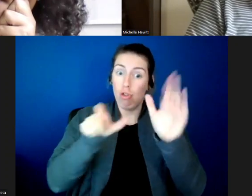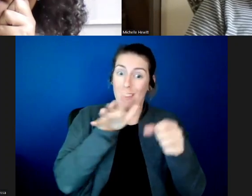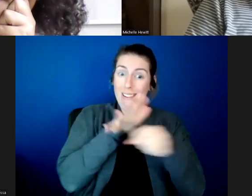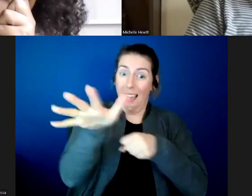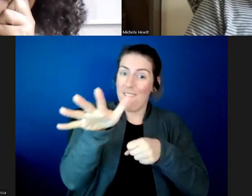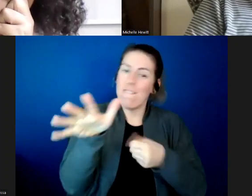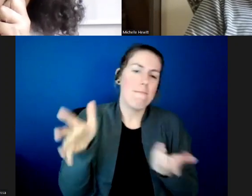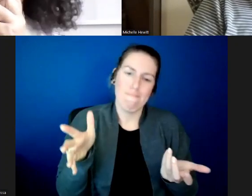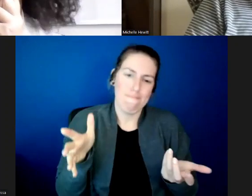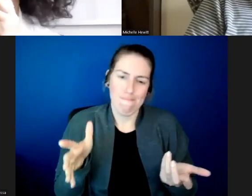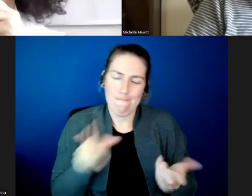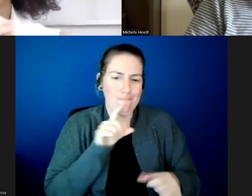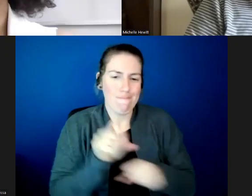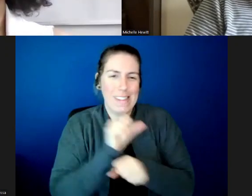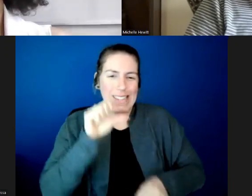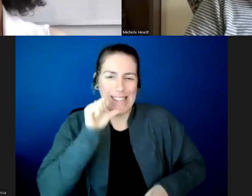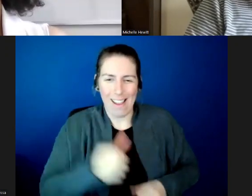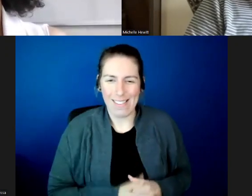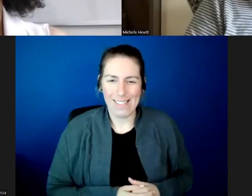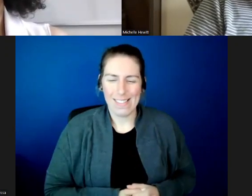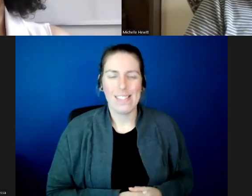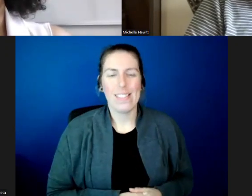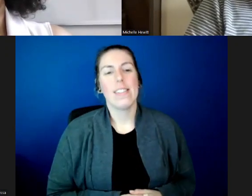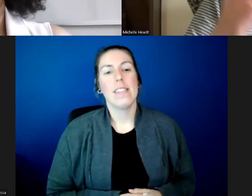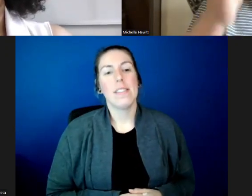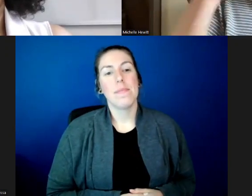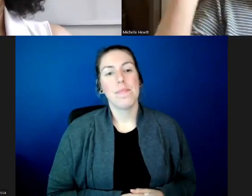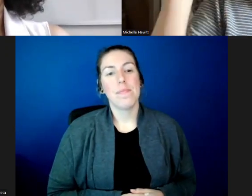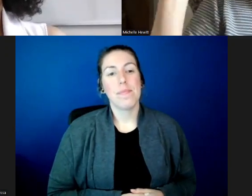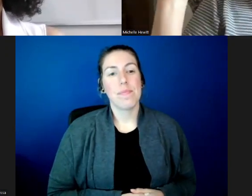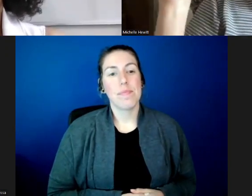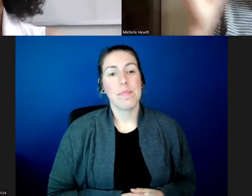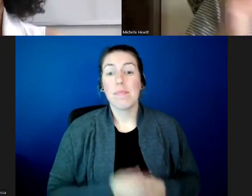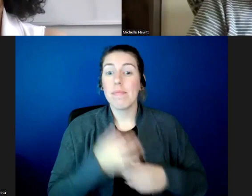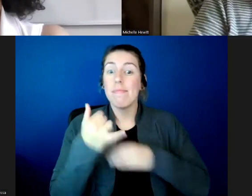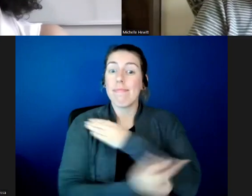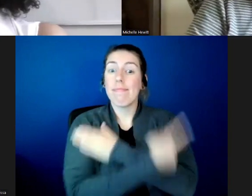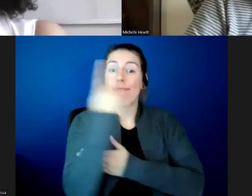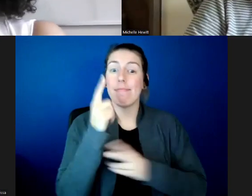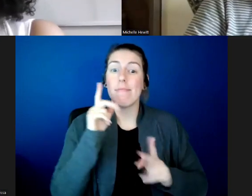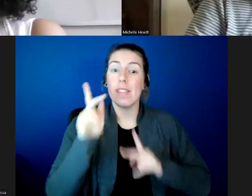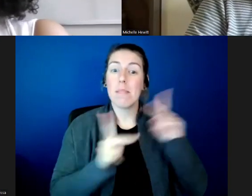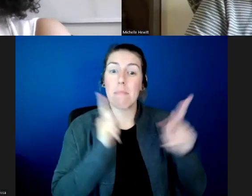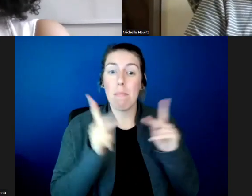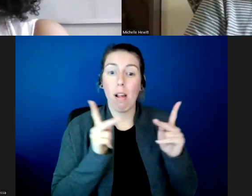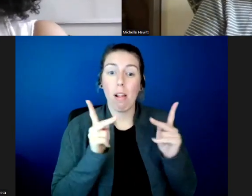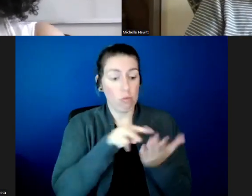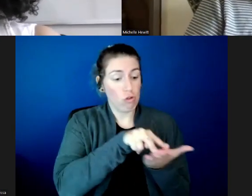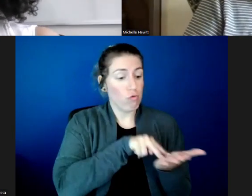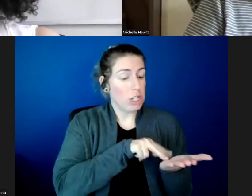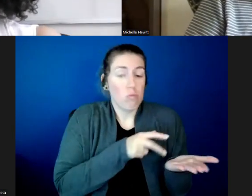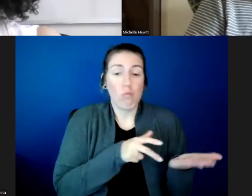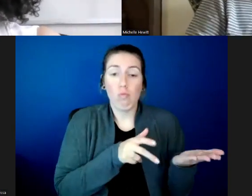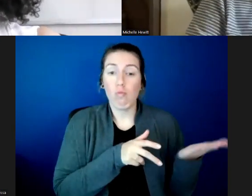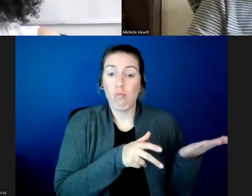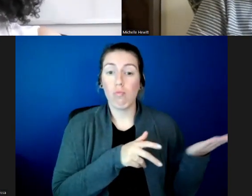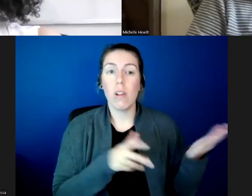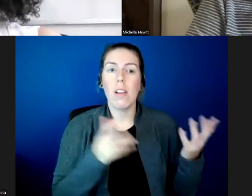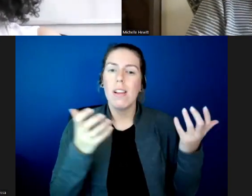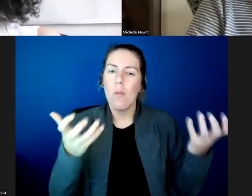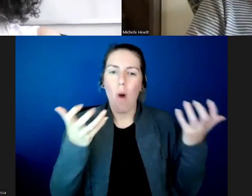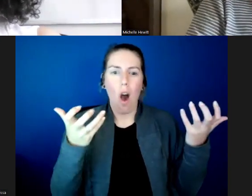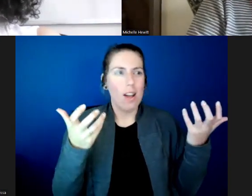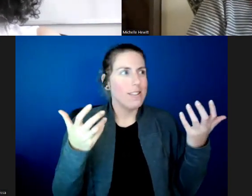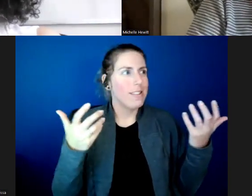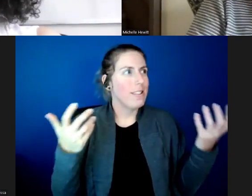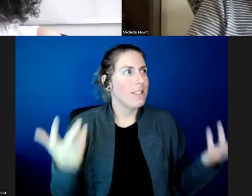age where people expect that moment, right? They expect that viral, you